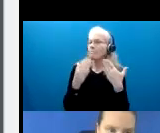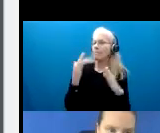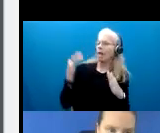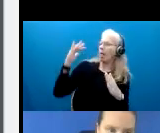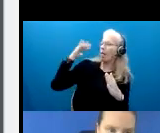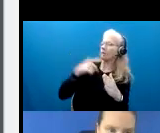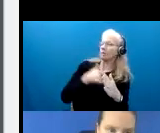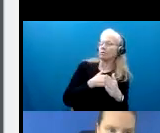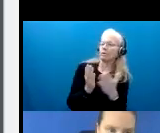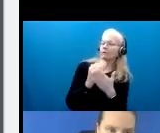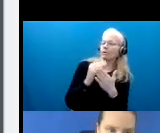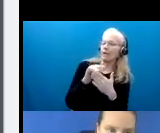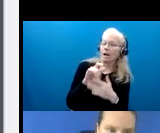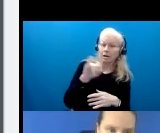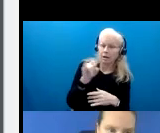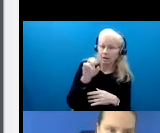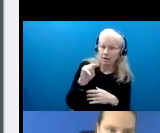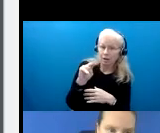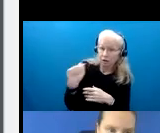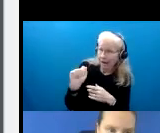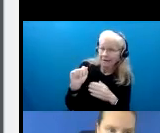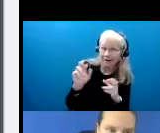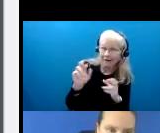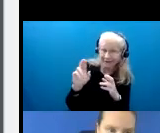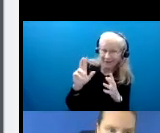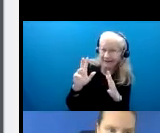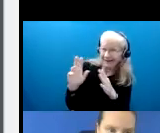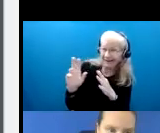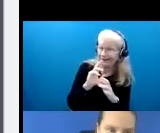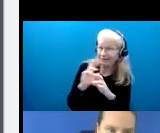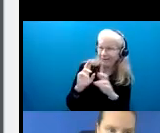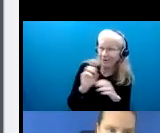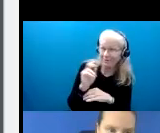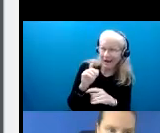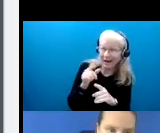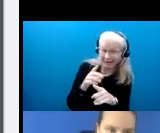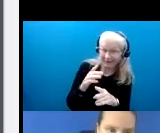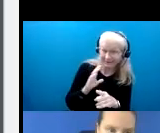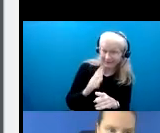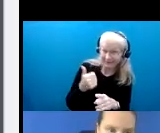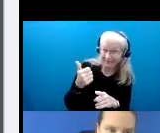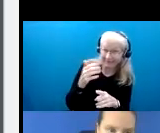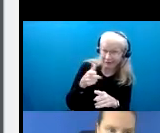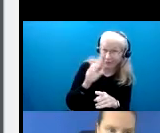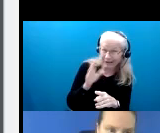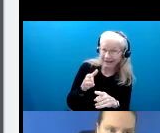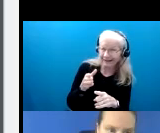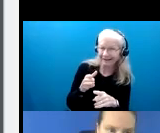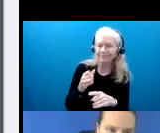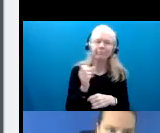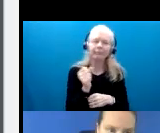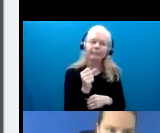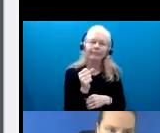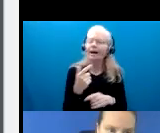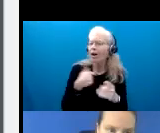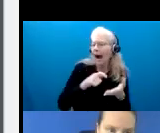reporting back? All right, I'll help you too. I took some notes, and please, if our advisory group members could also,